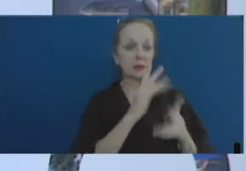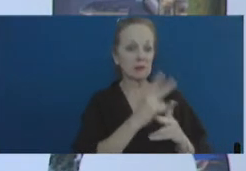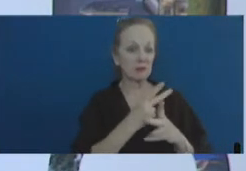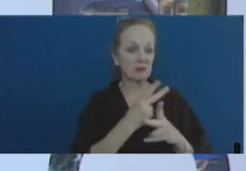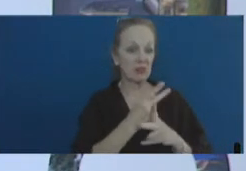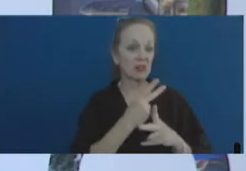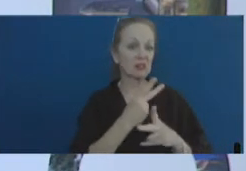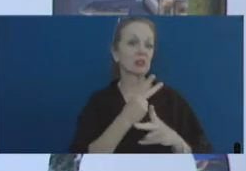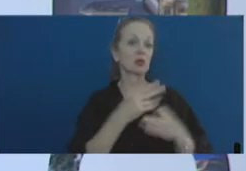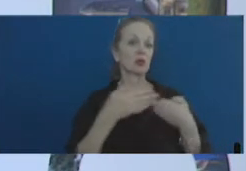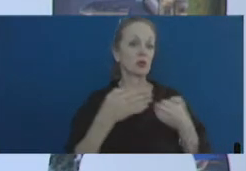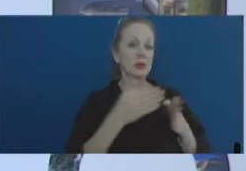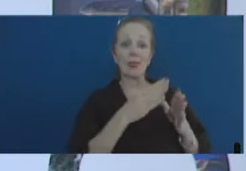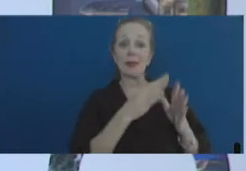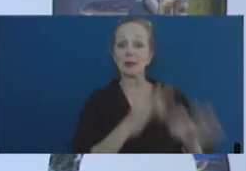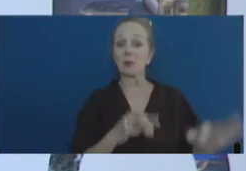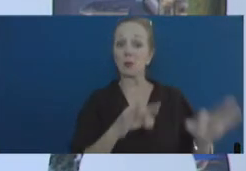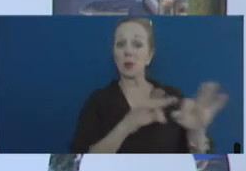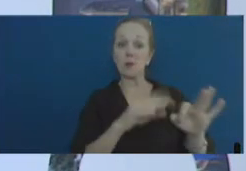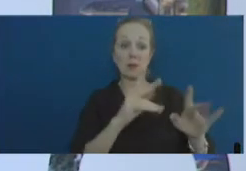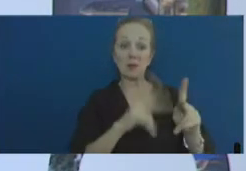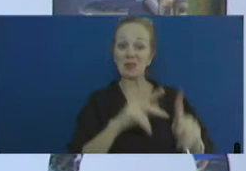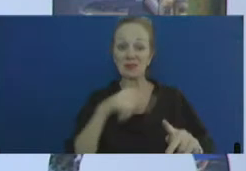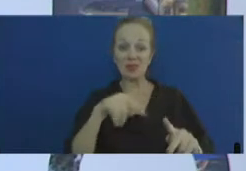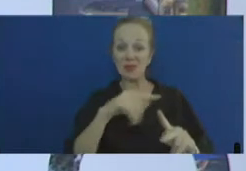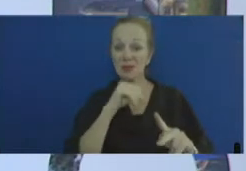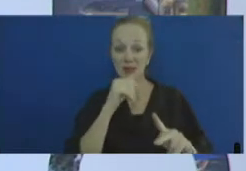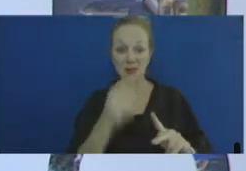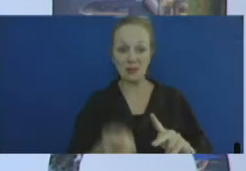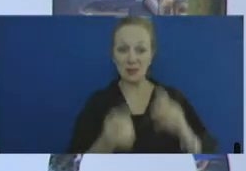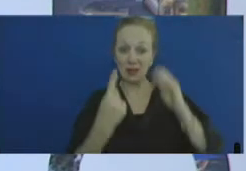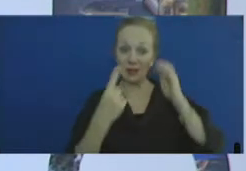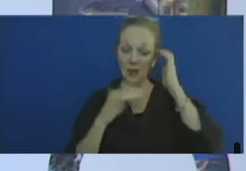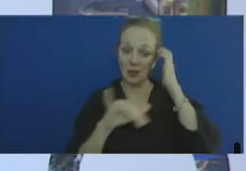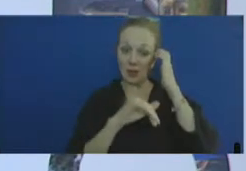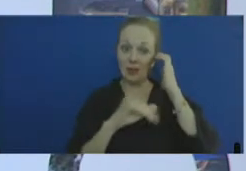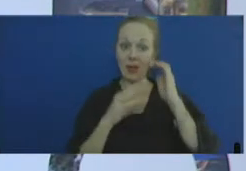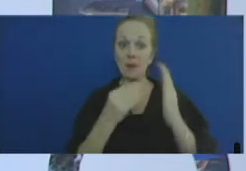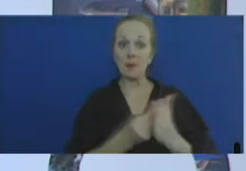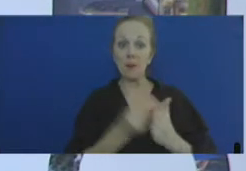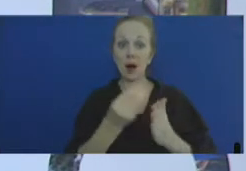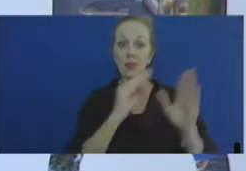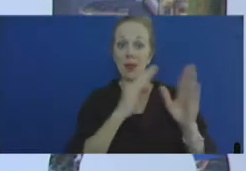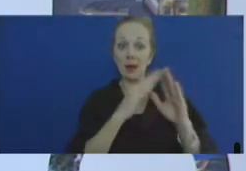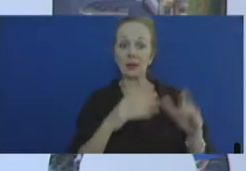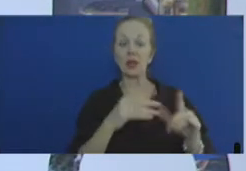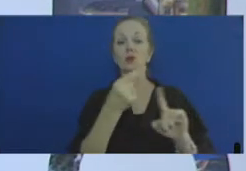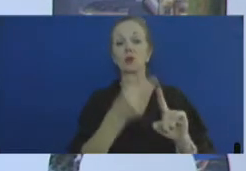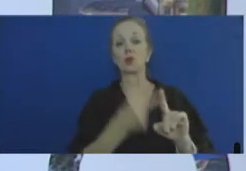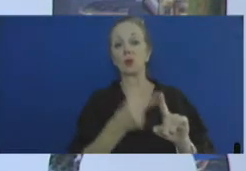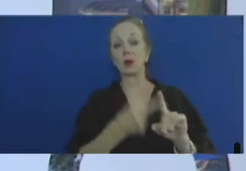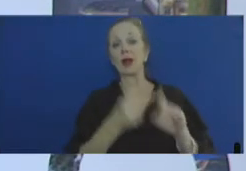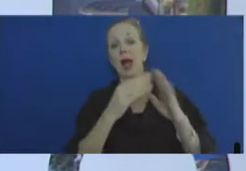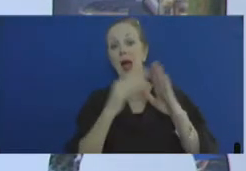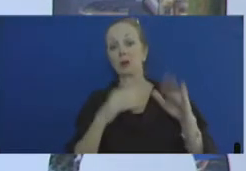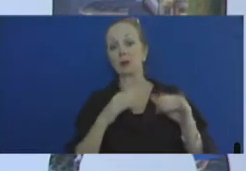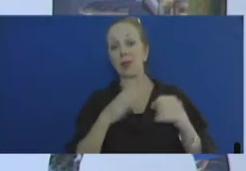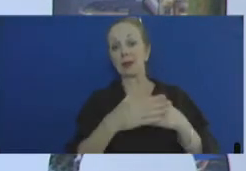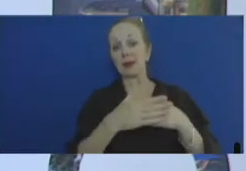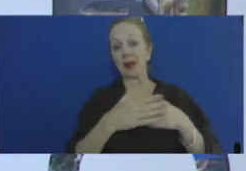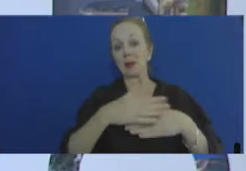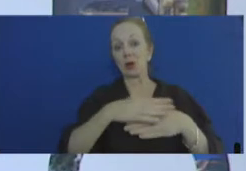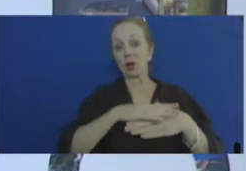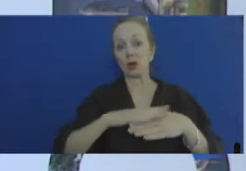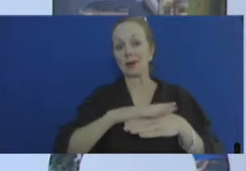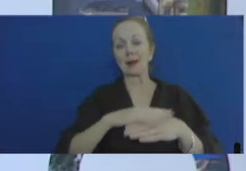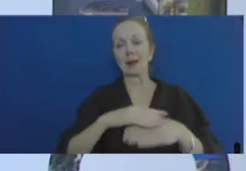for people who may not even understand that when they purchase a house or they rent a house in the neighborhoods,